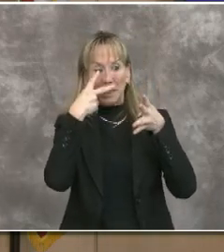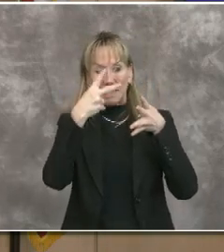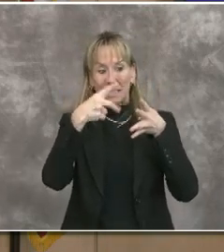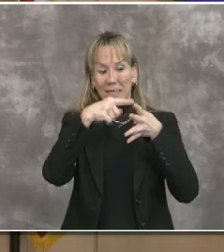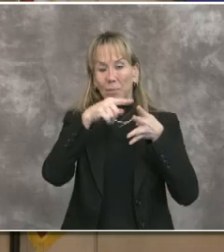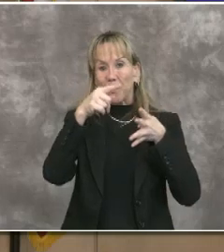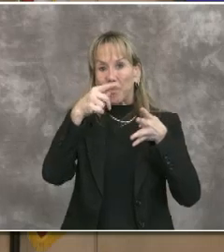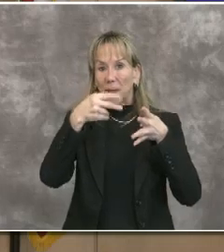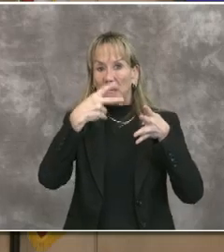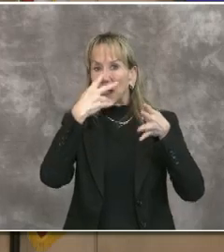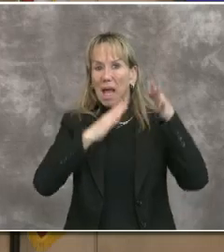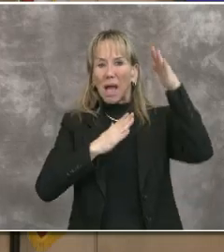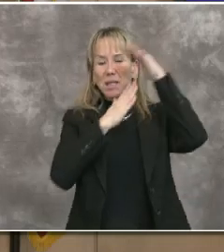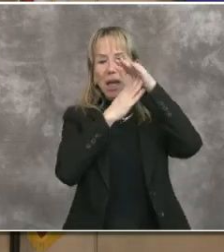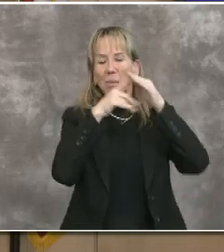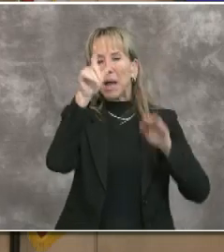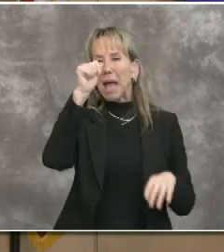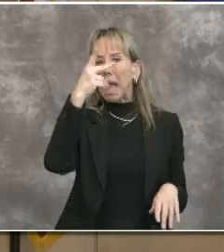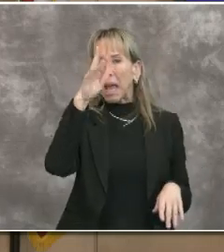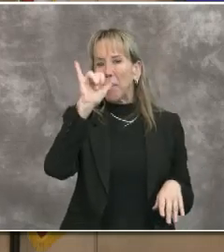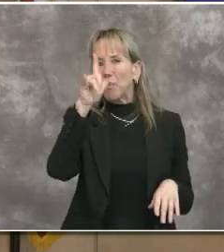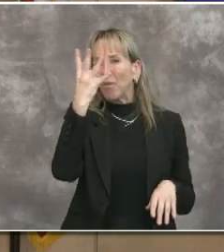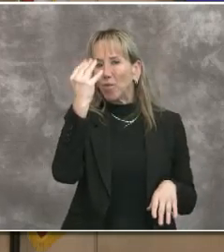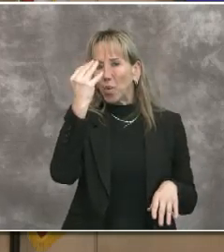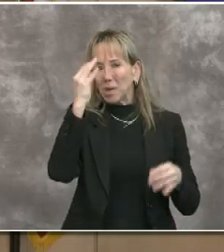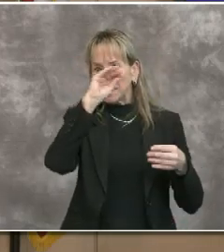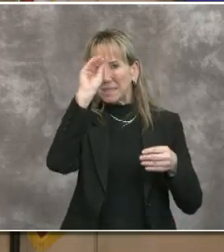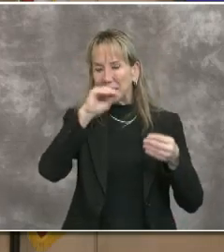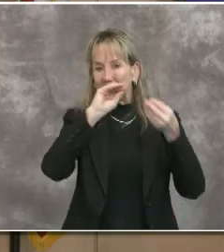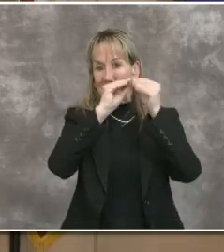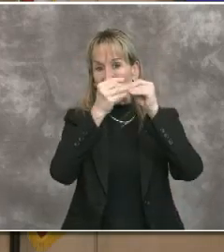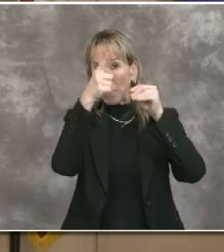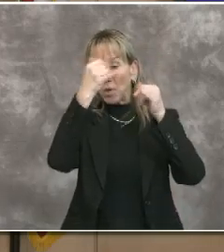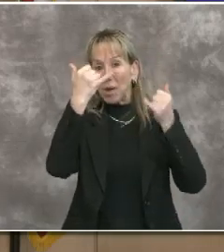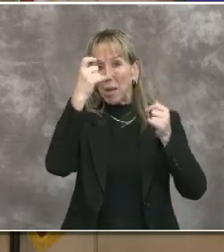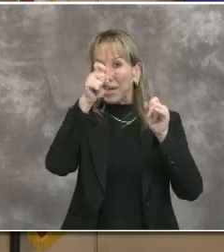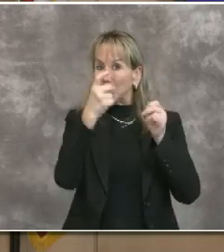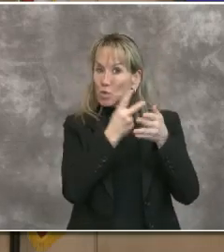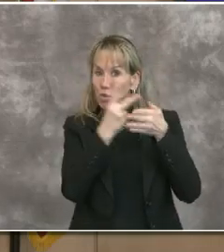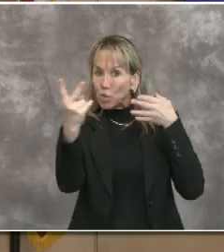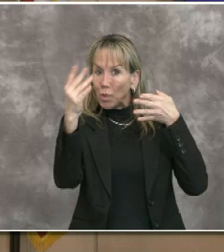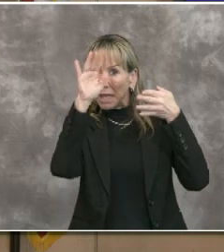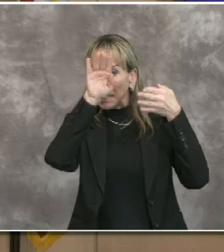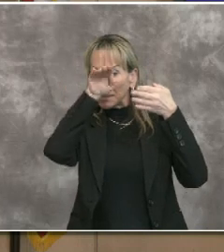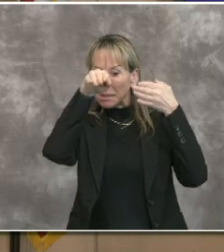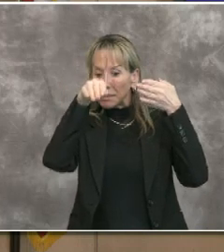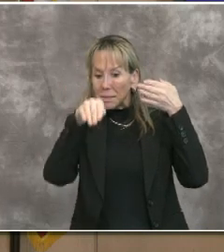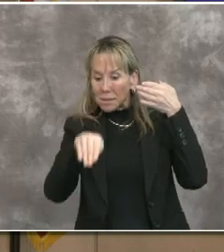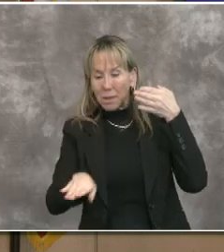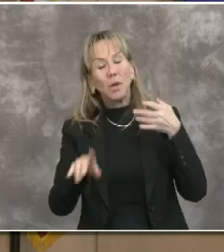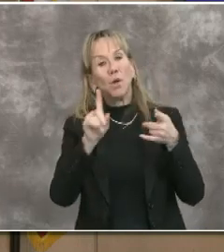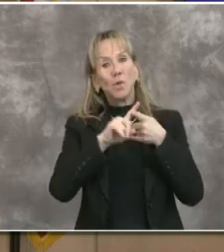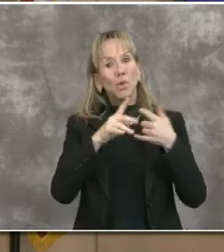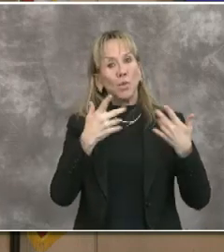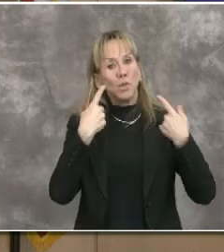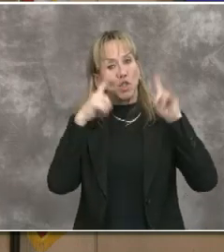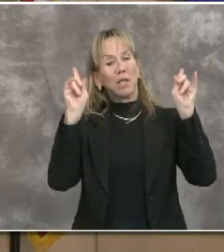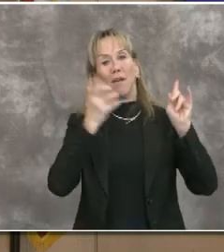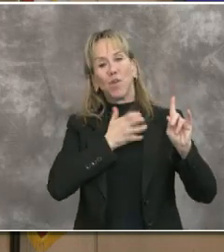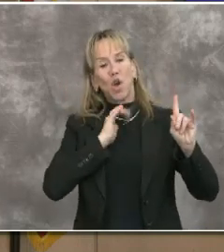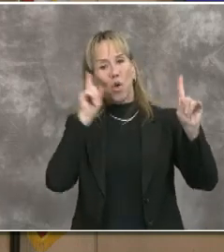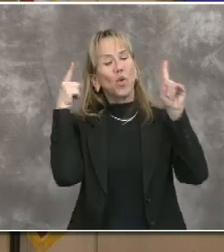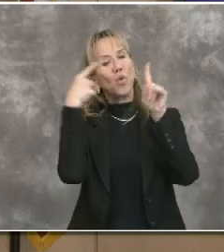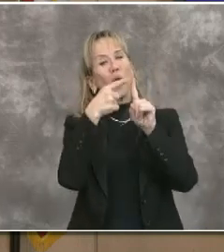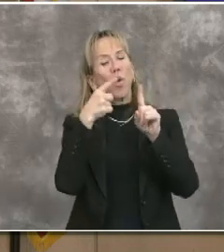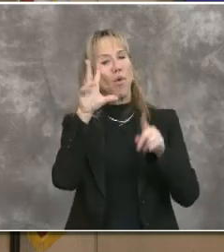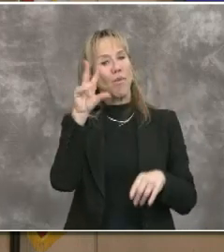April 14th. So we're very close over the next 10 days to achieving that goal, which really